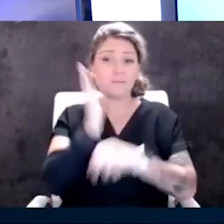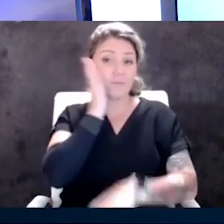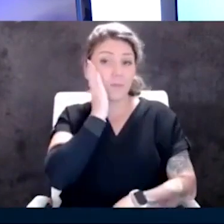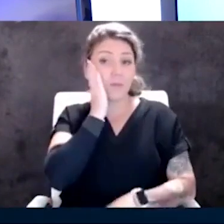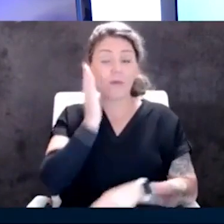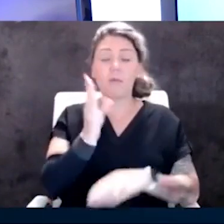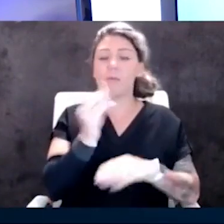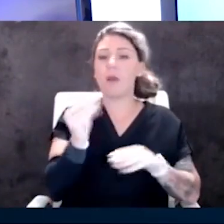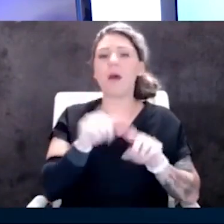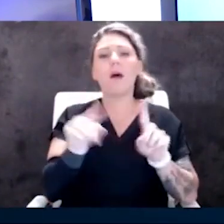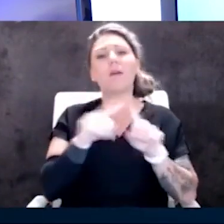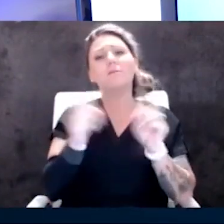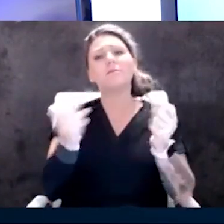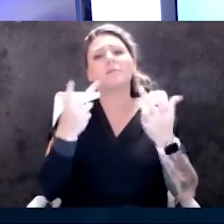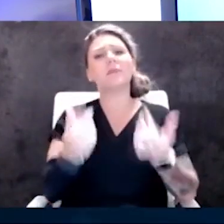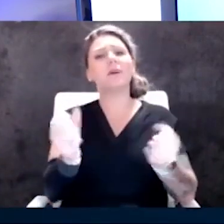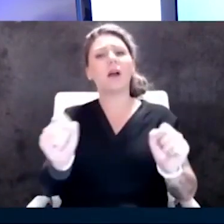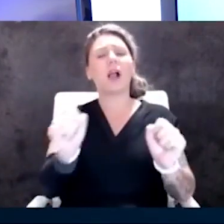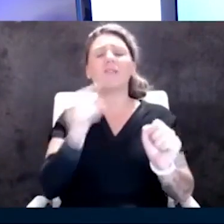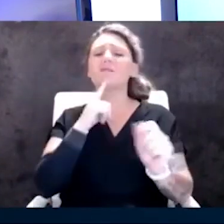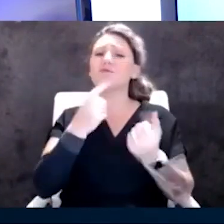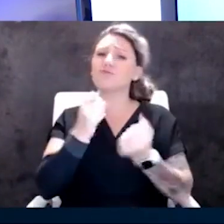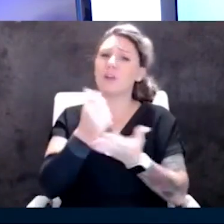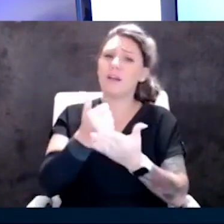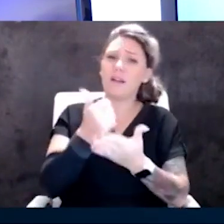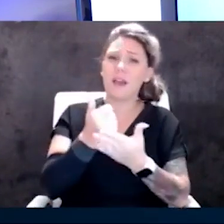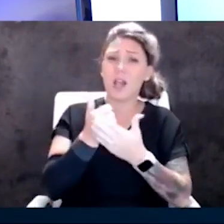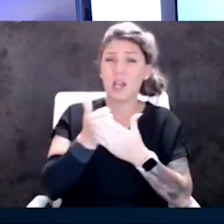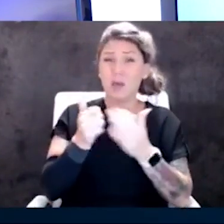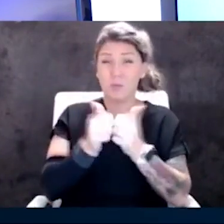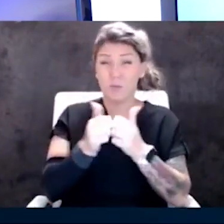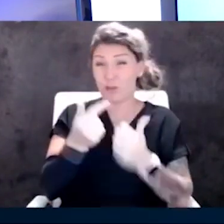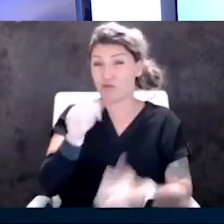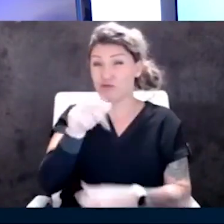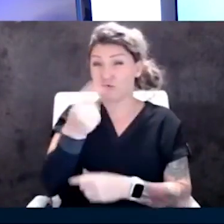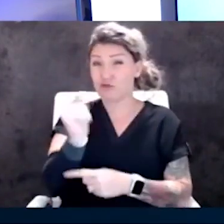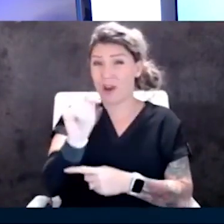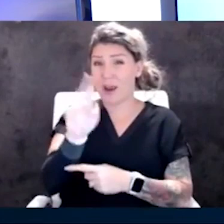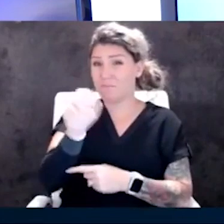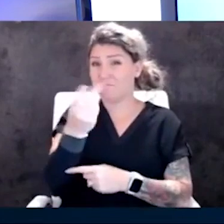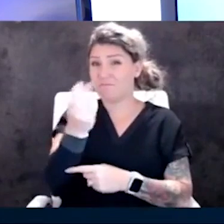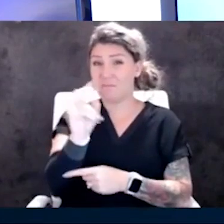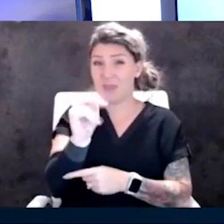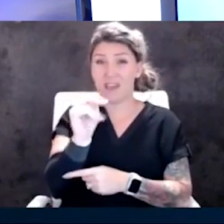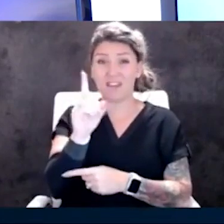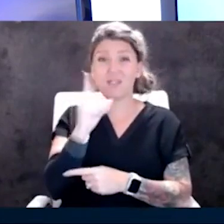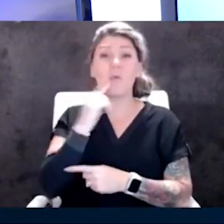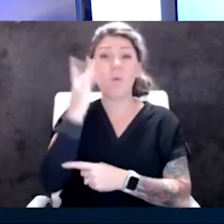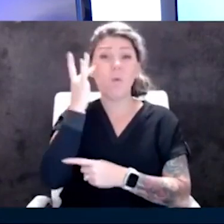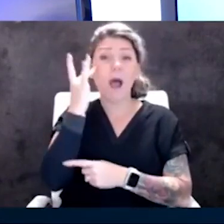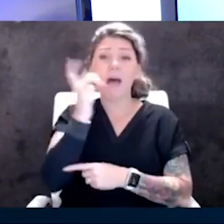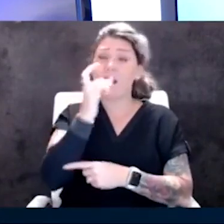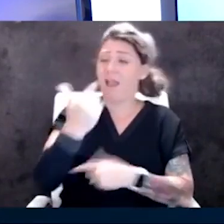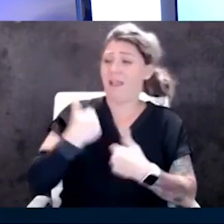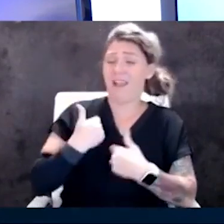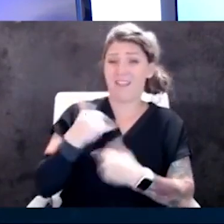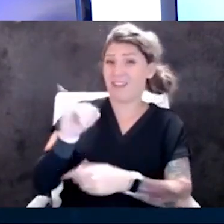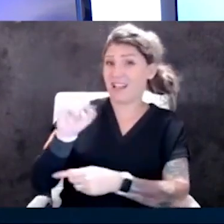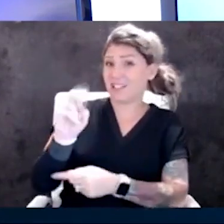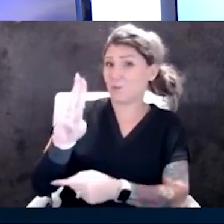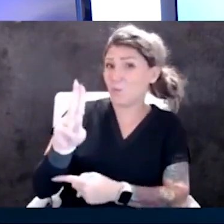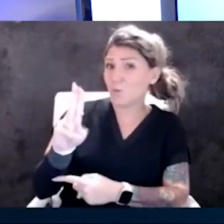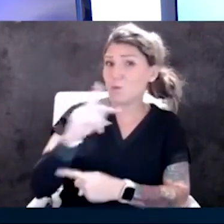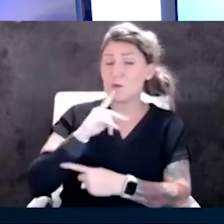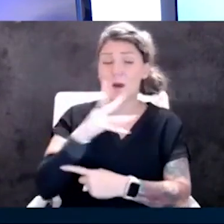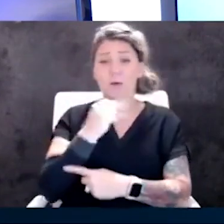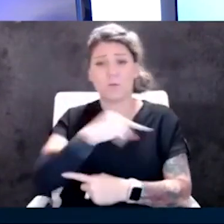around trying to help, especially with Great Bend, because they don't have an ICU. And our pulmonary critical care team has been trying to help with that because they help